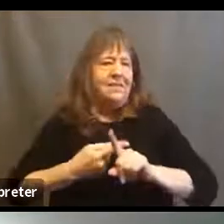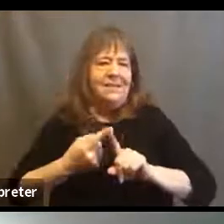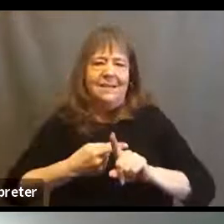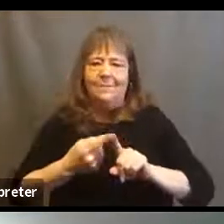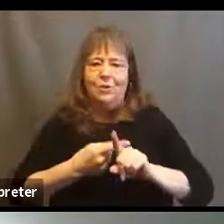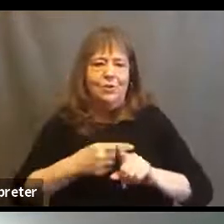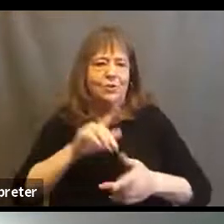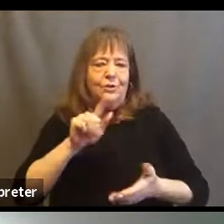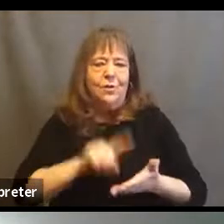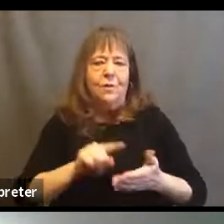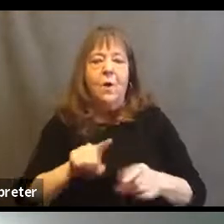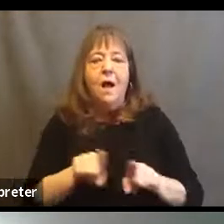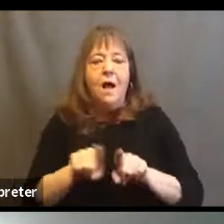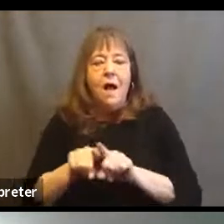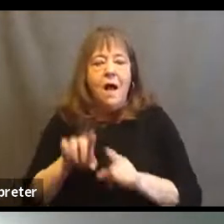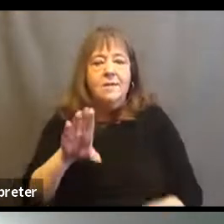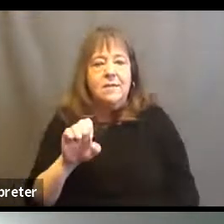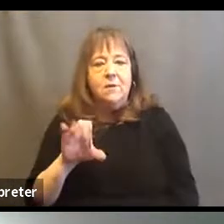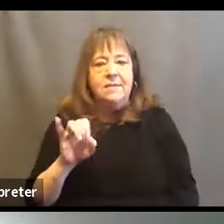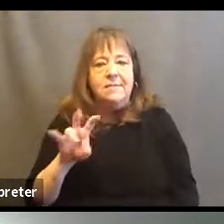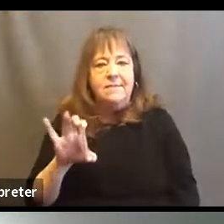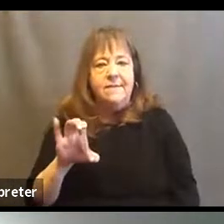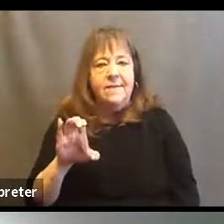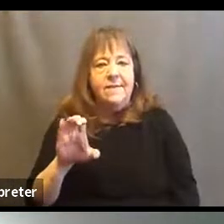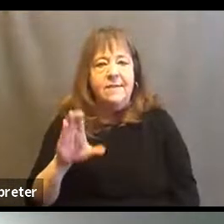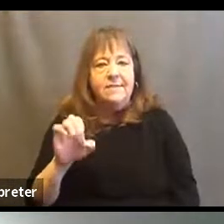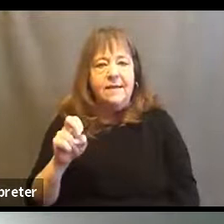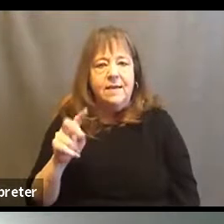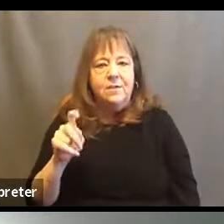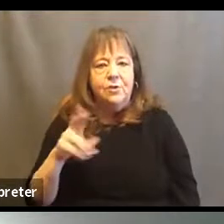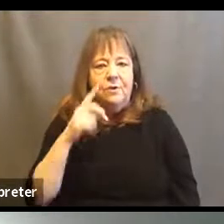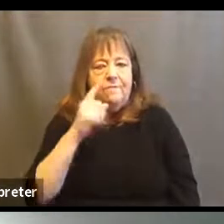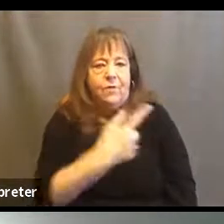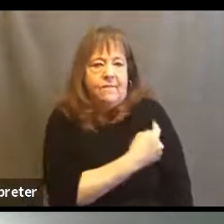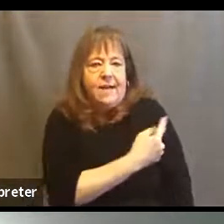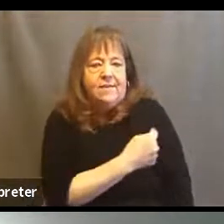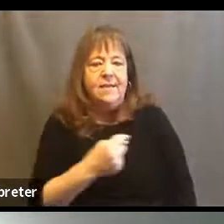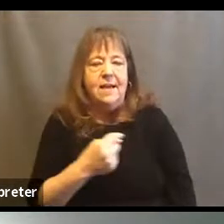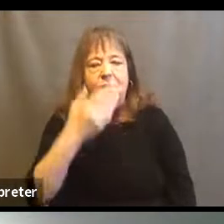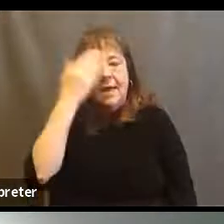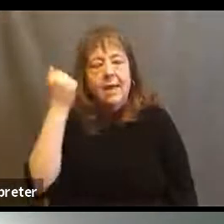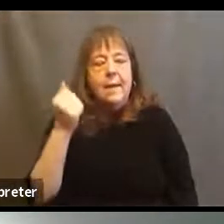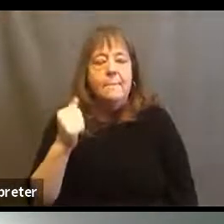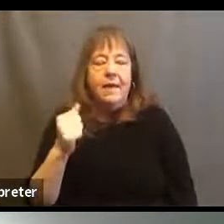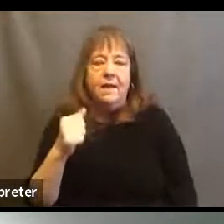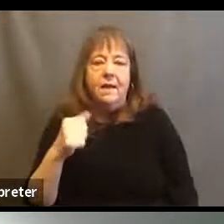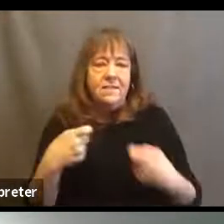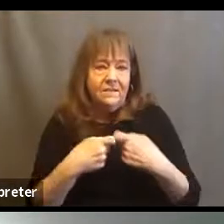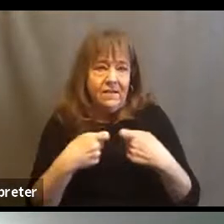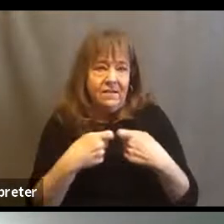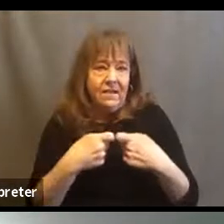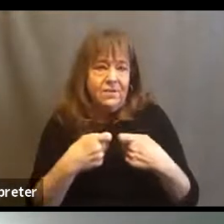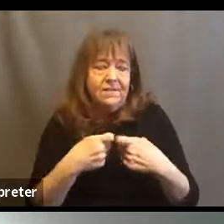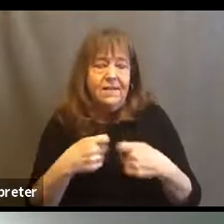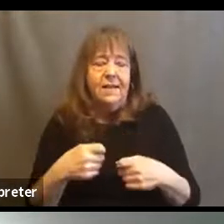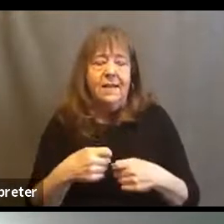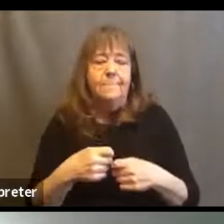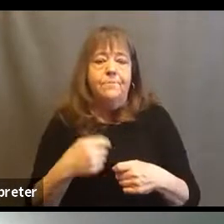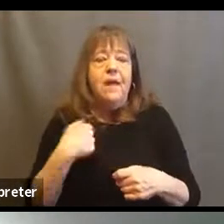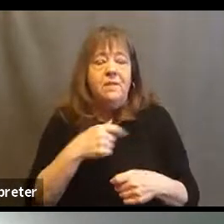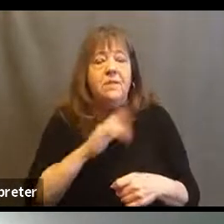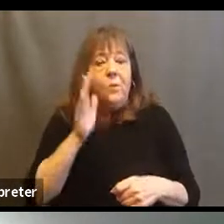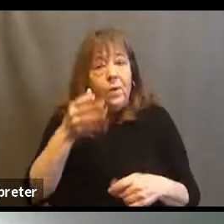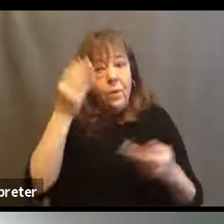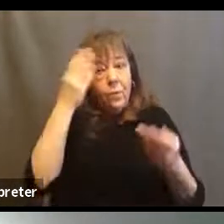Also at the Civic Center for the vaccination site because of energy supplies. So we will